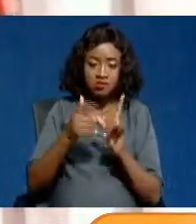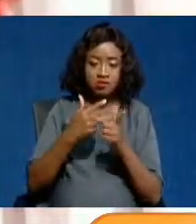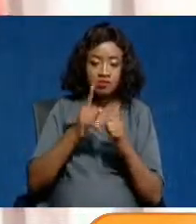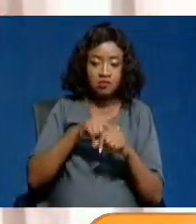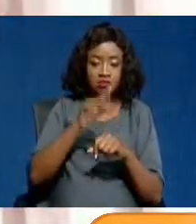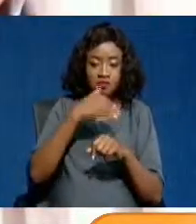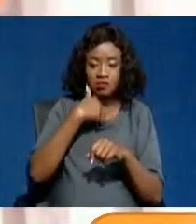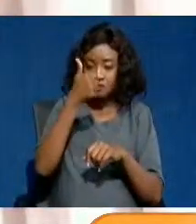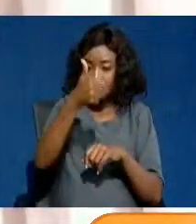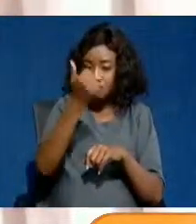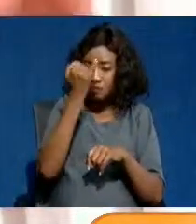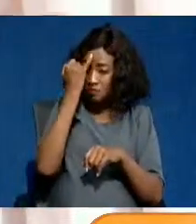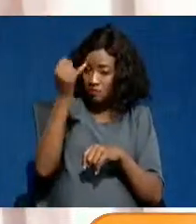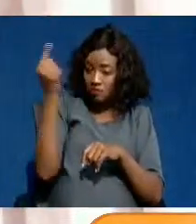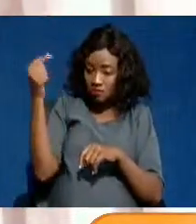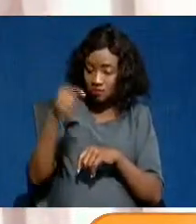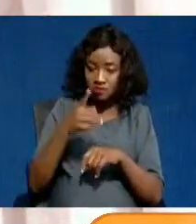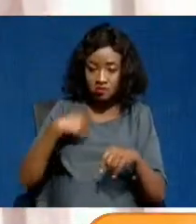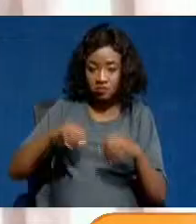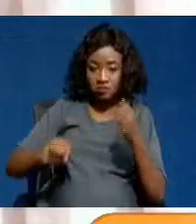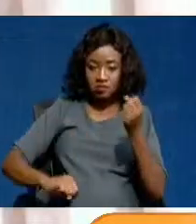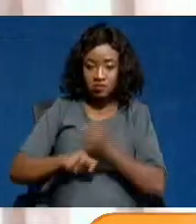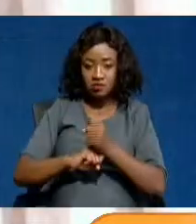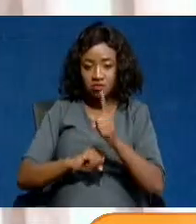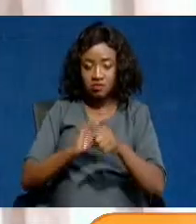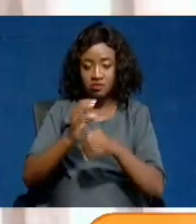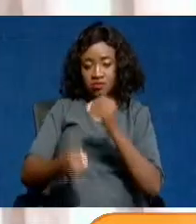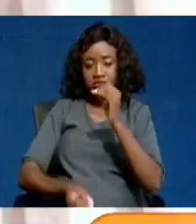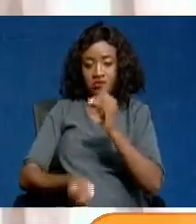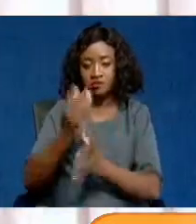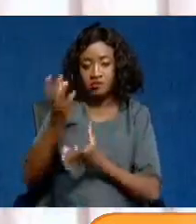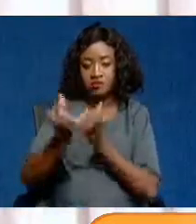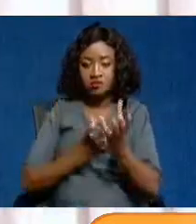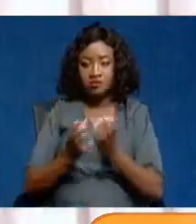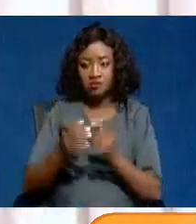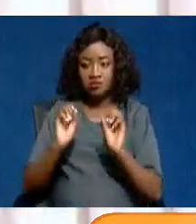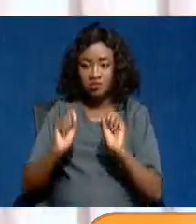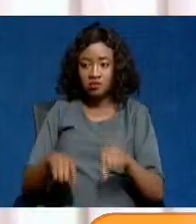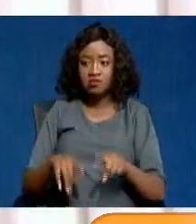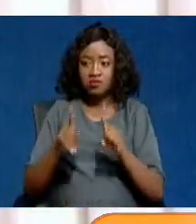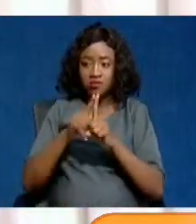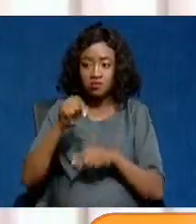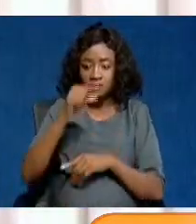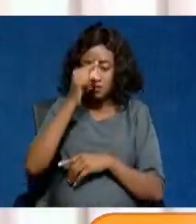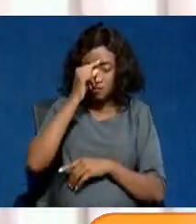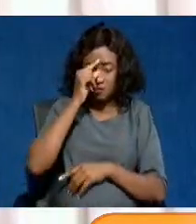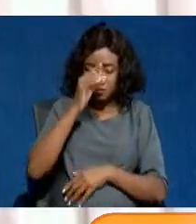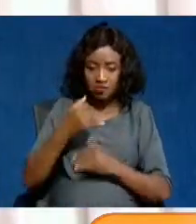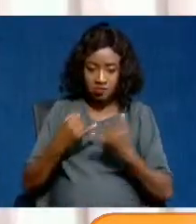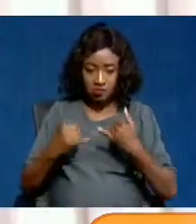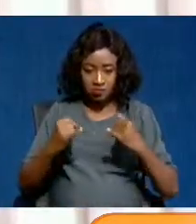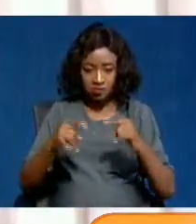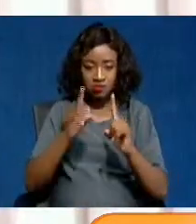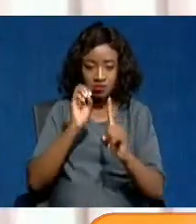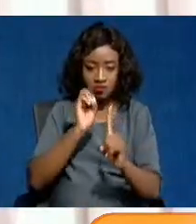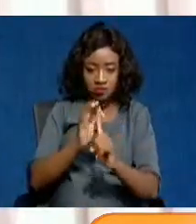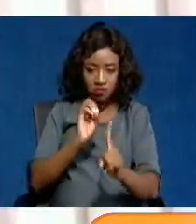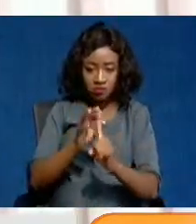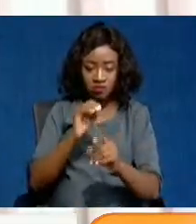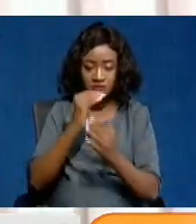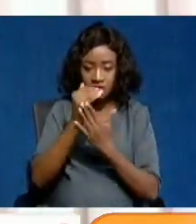have a good idea, you come here and we will help you set up your businesses here as well. The government is also rolling out mentorship